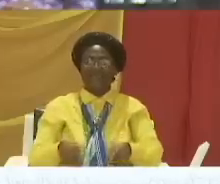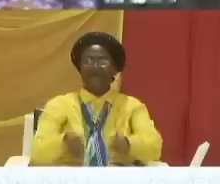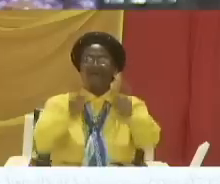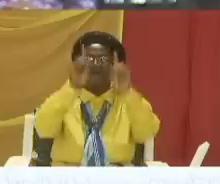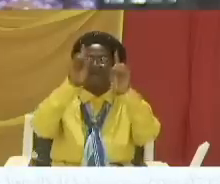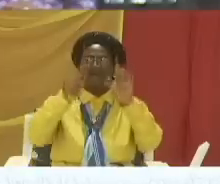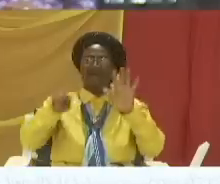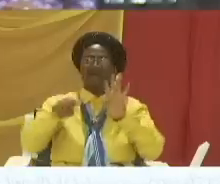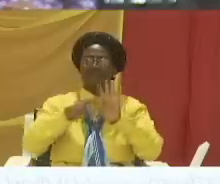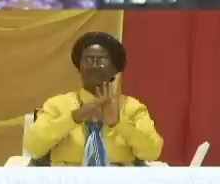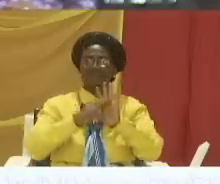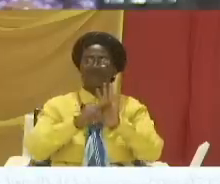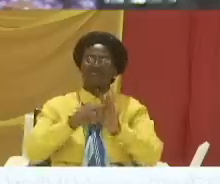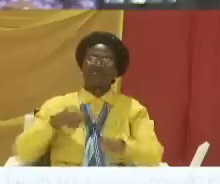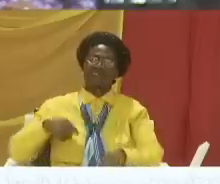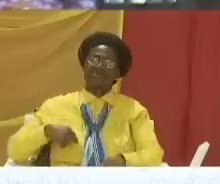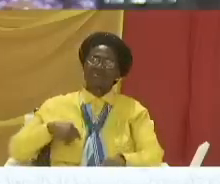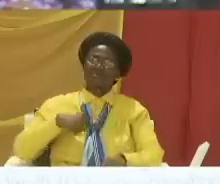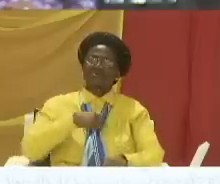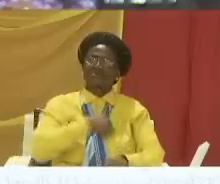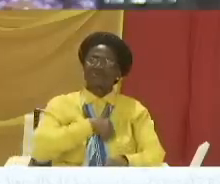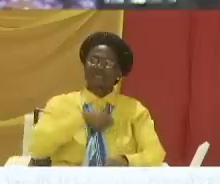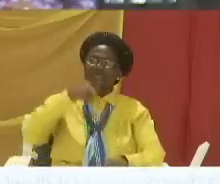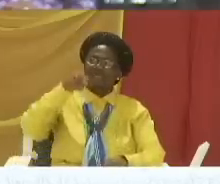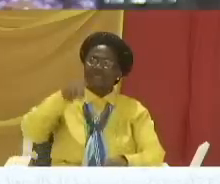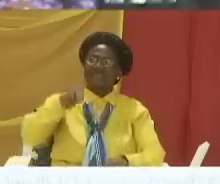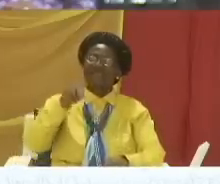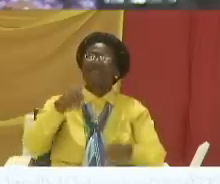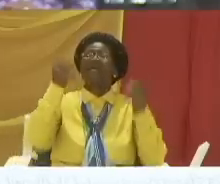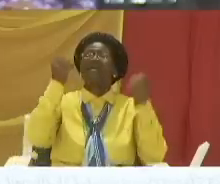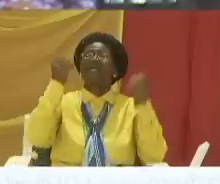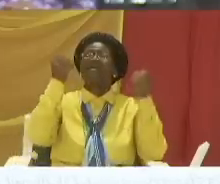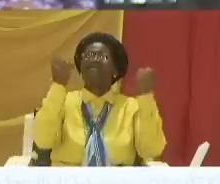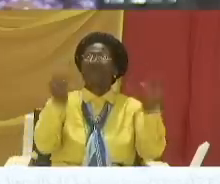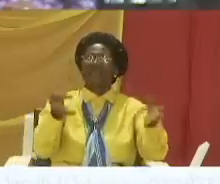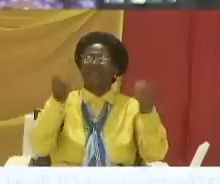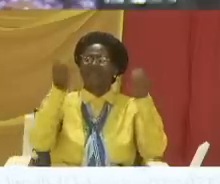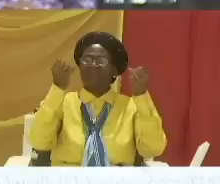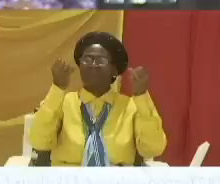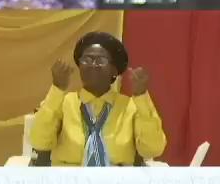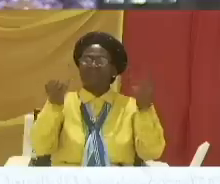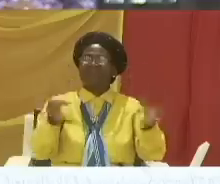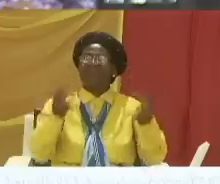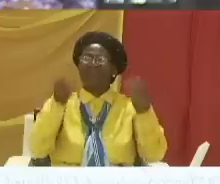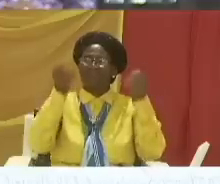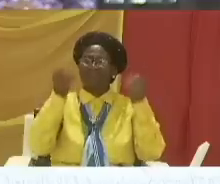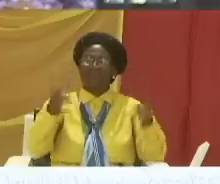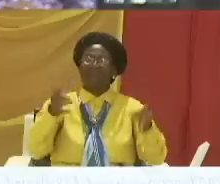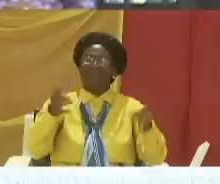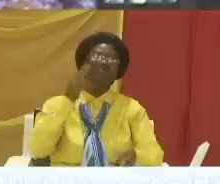we need many, many dormitories.